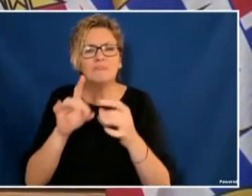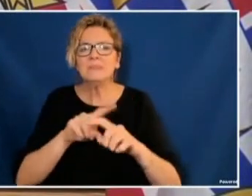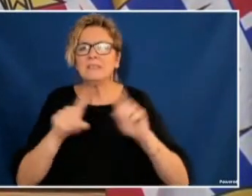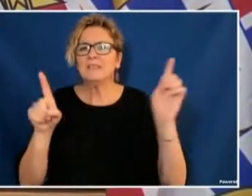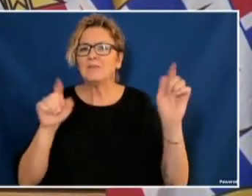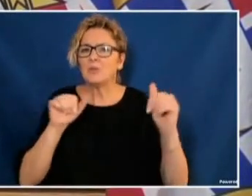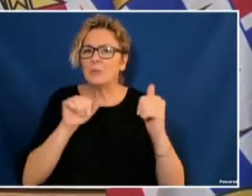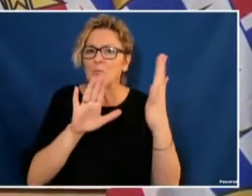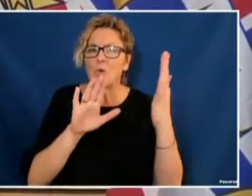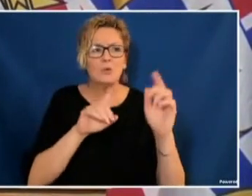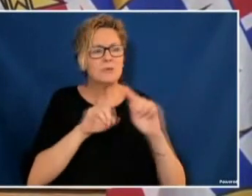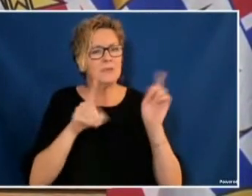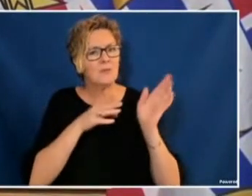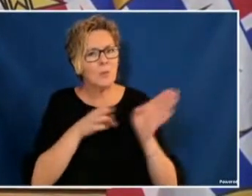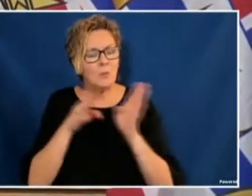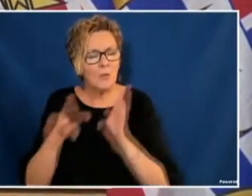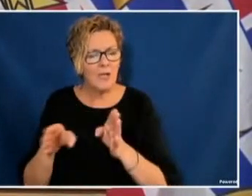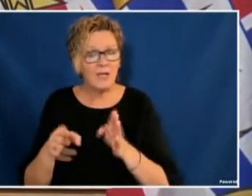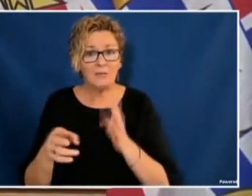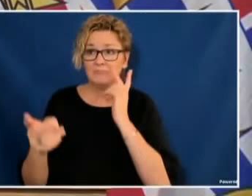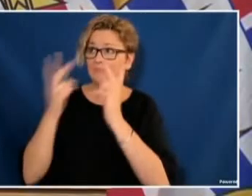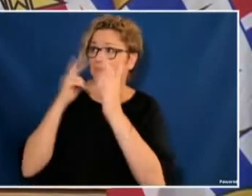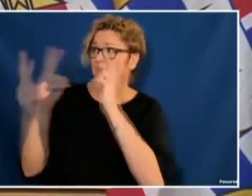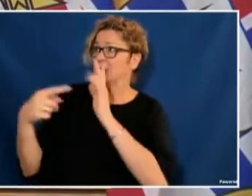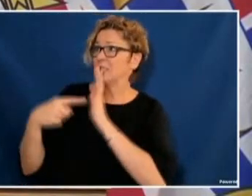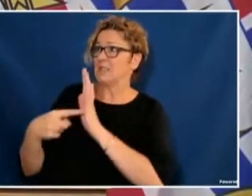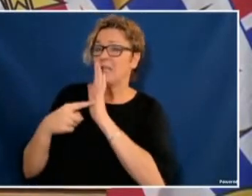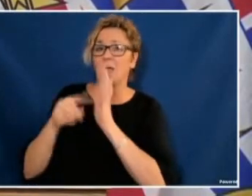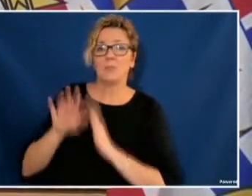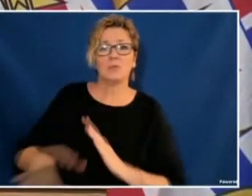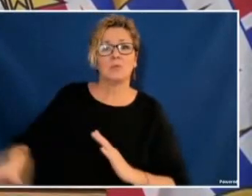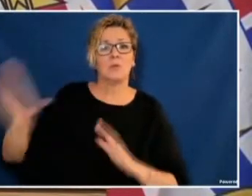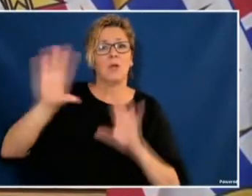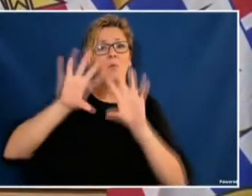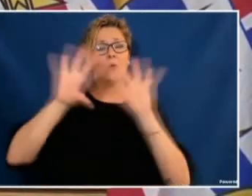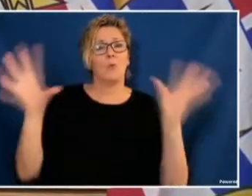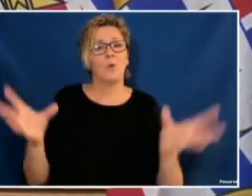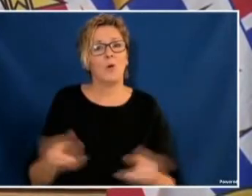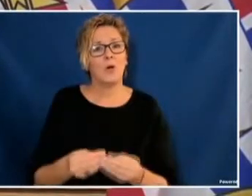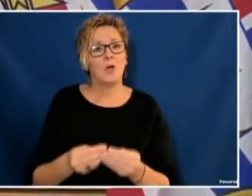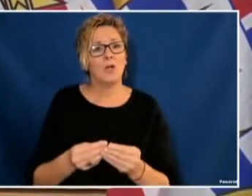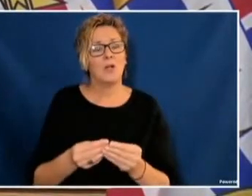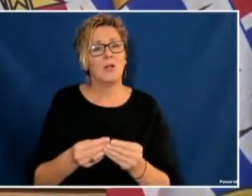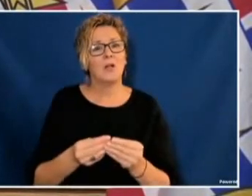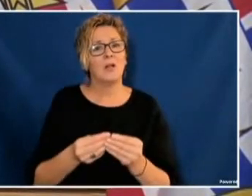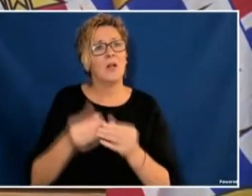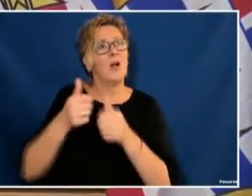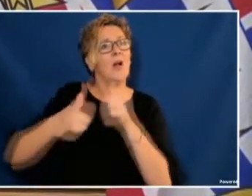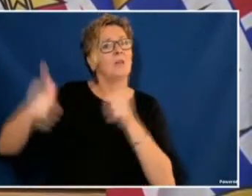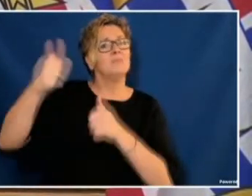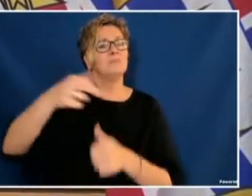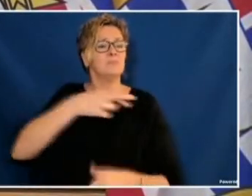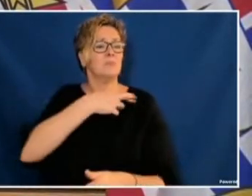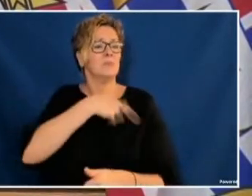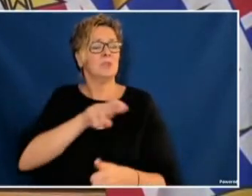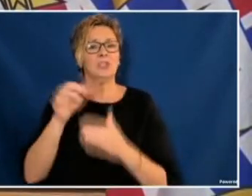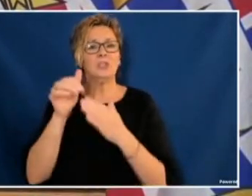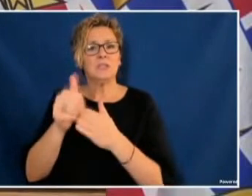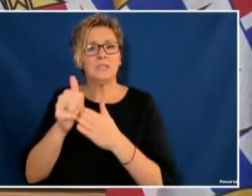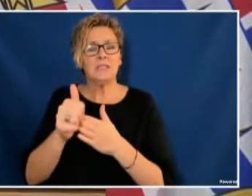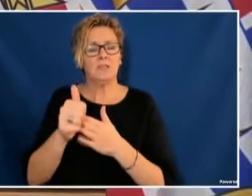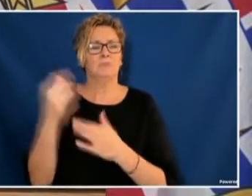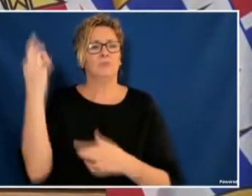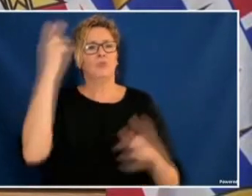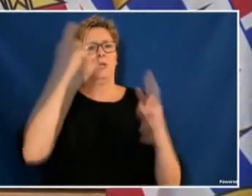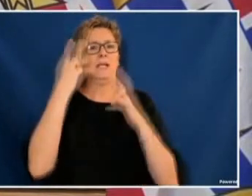wearing masks. Most people are sticking to their households. Most people recognize, they understand the